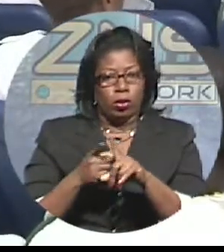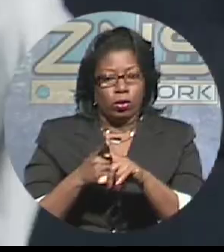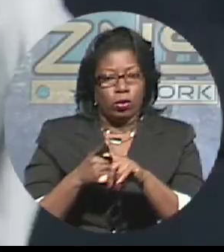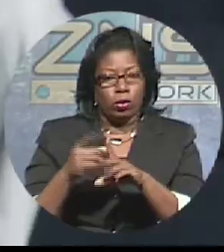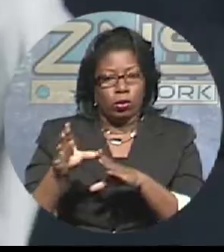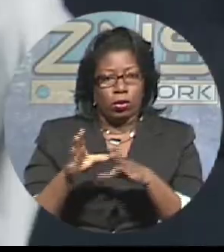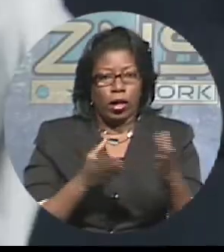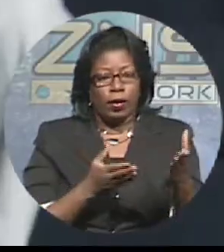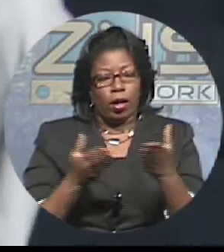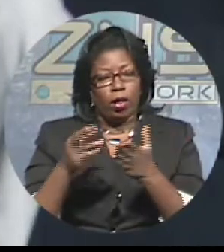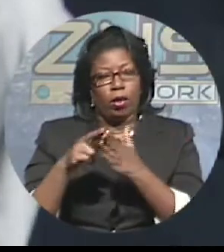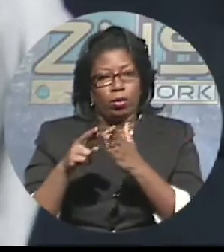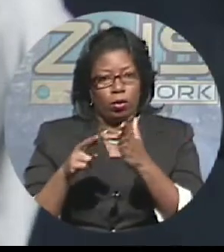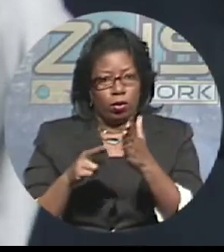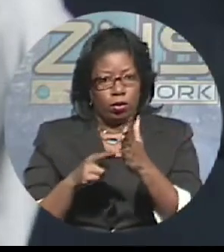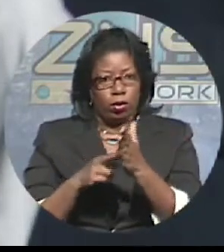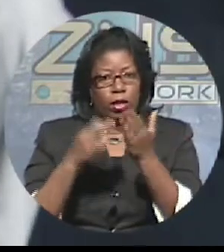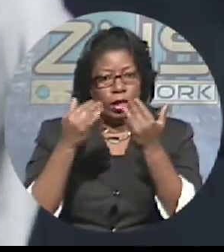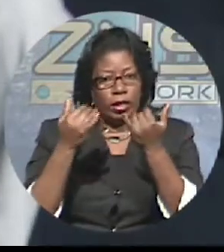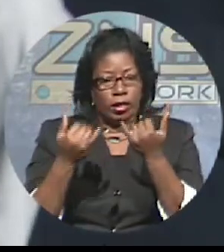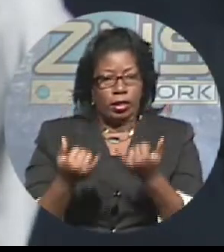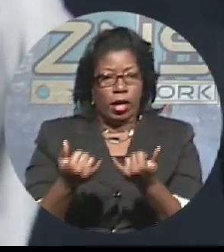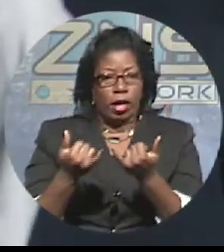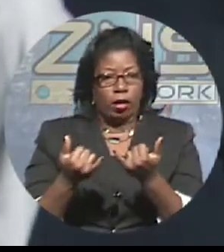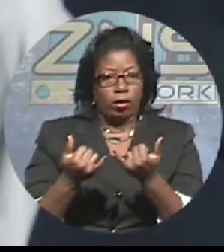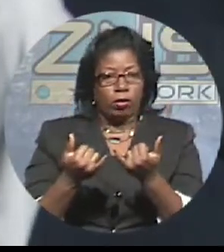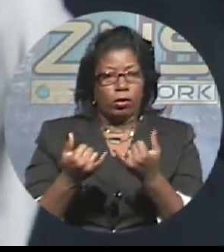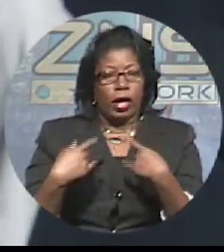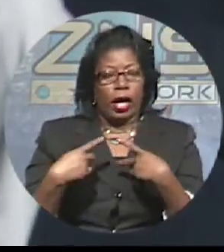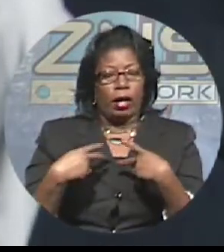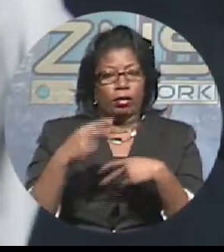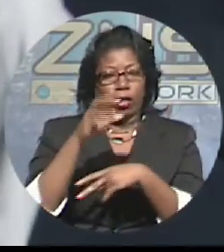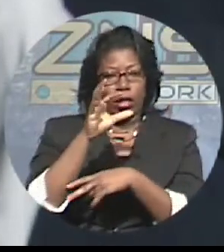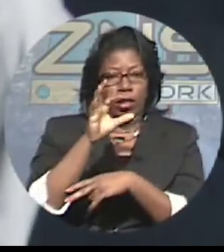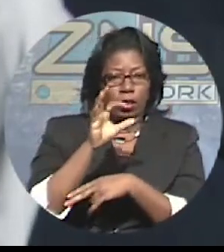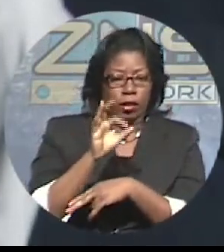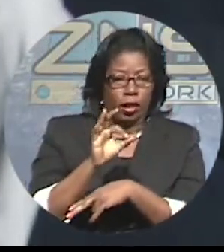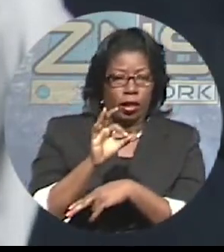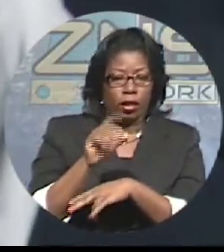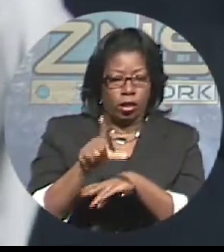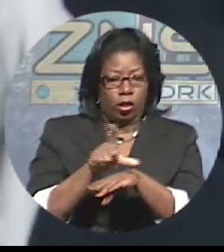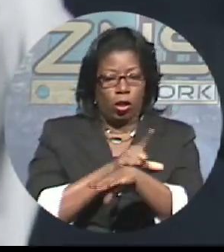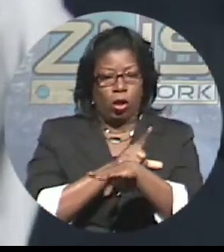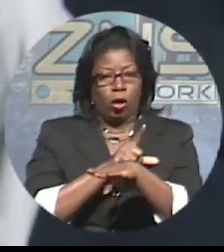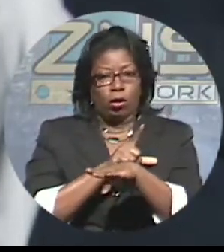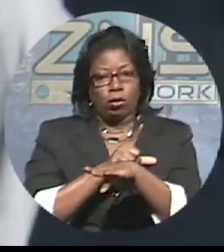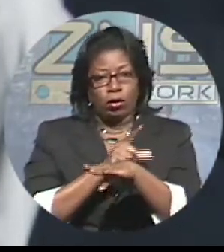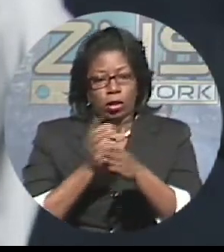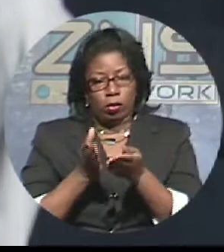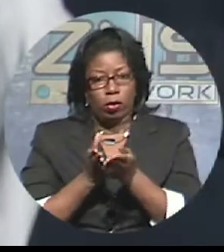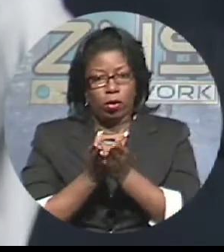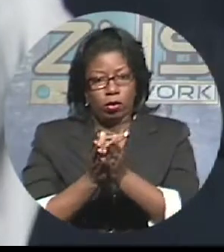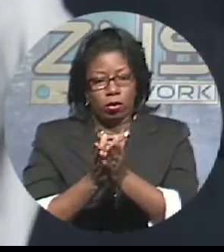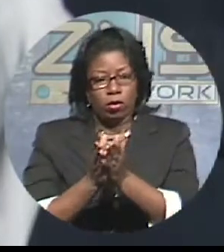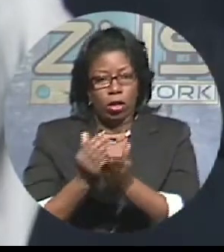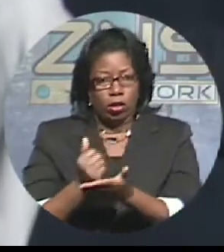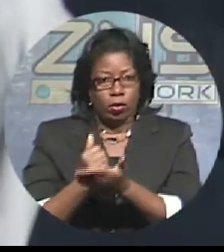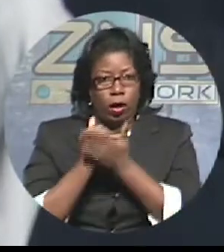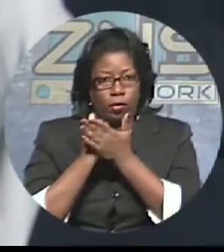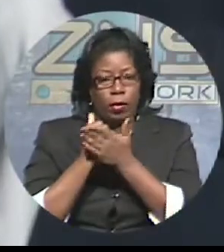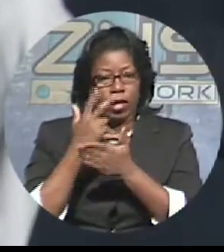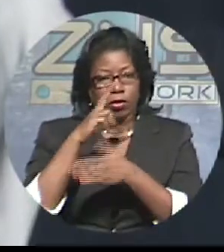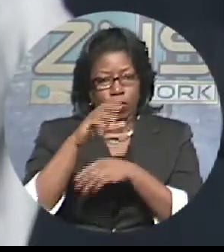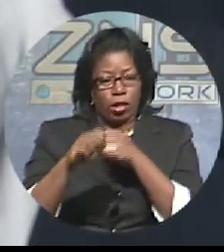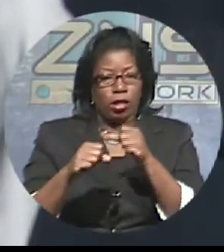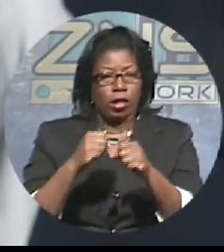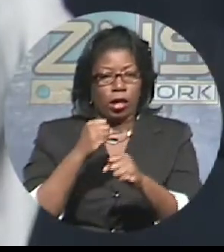mandate. Now 9 medium to long range patrol vessels over the next 3 years. This acquisition will also